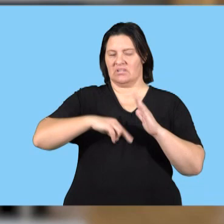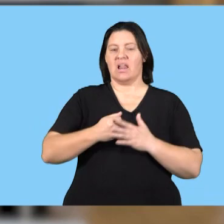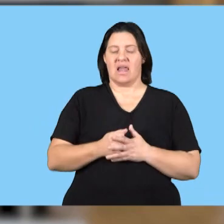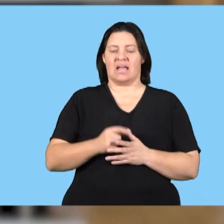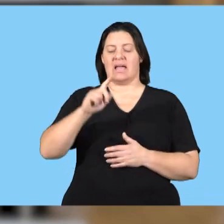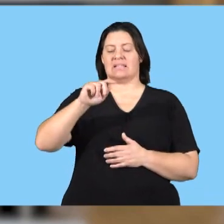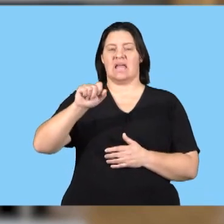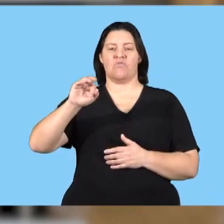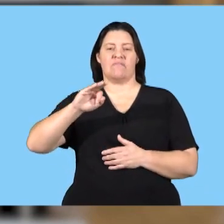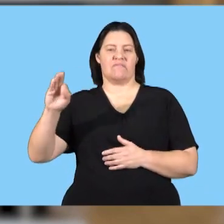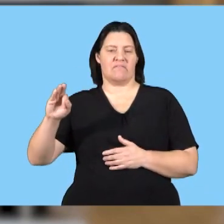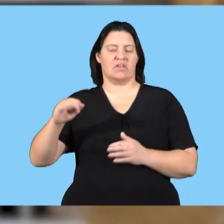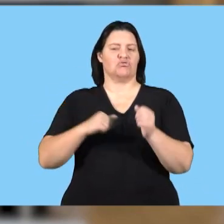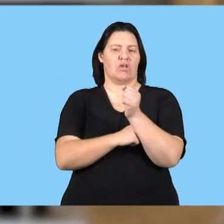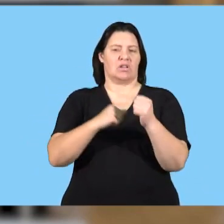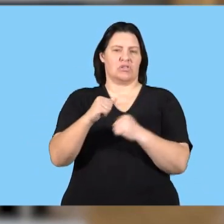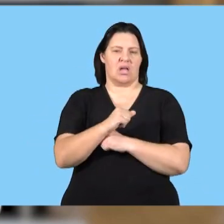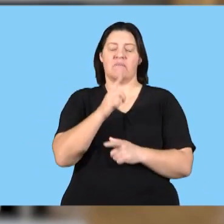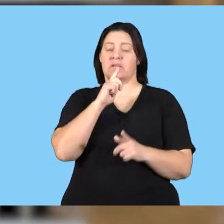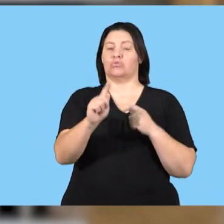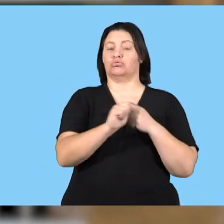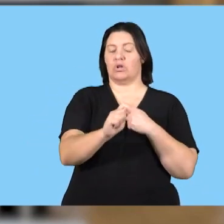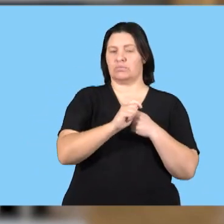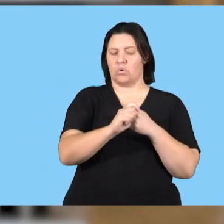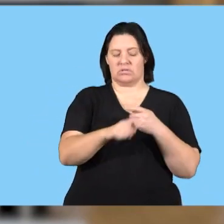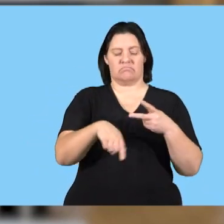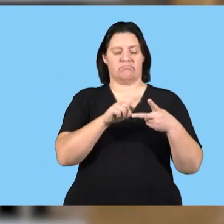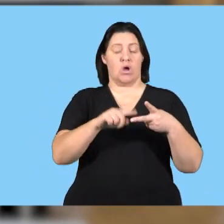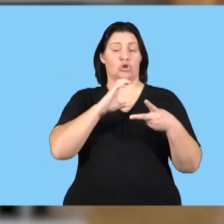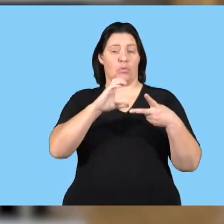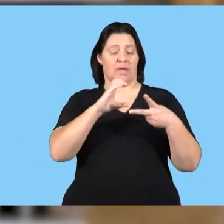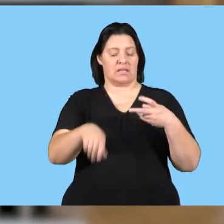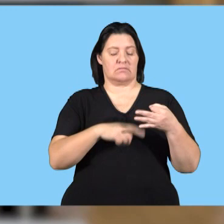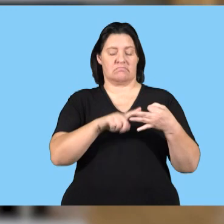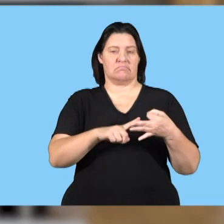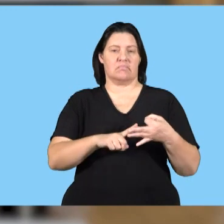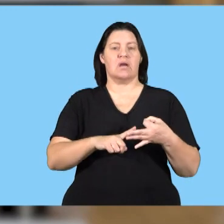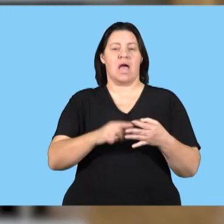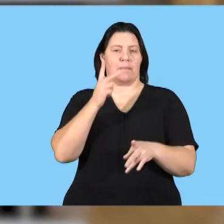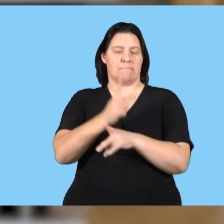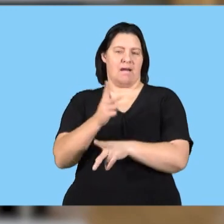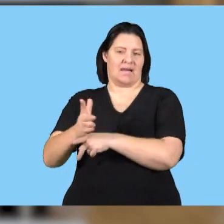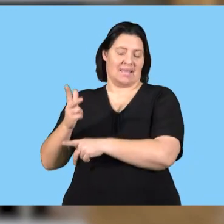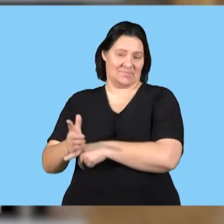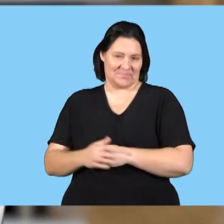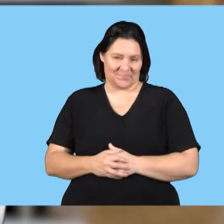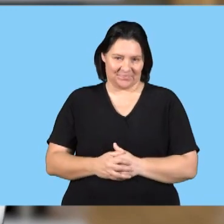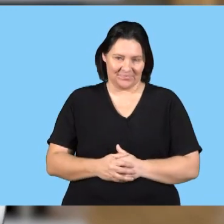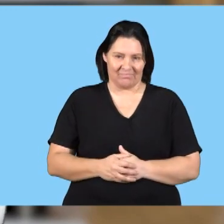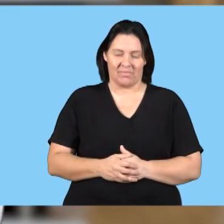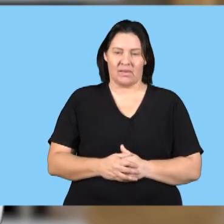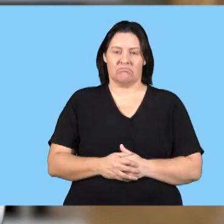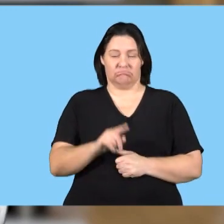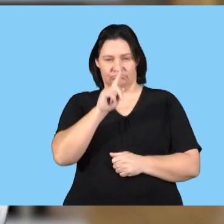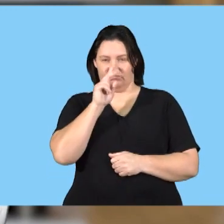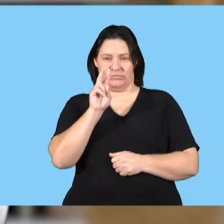structures, more particularly at transport tariffs, communication tariffs, as well as your parking tariffs. Now let's get the show on the